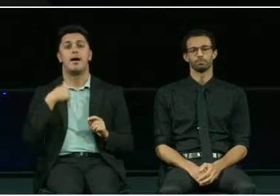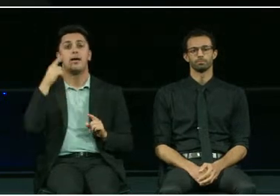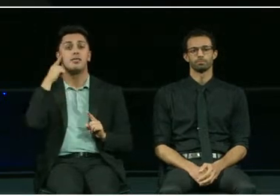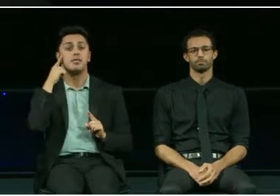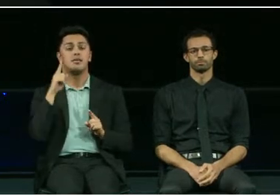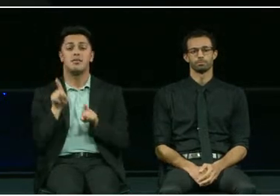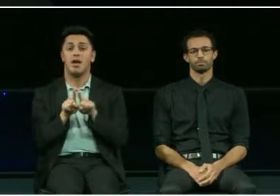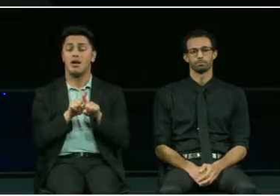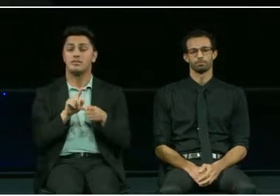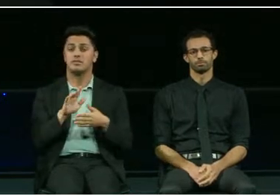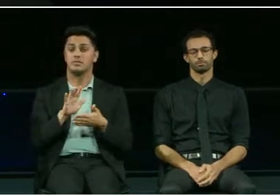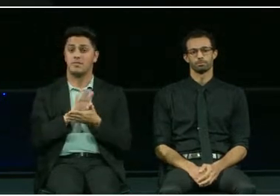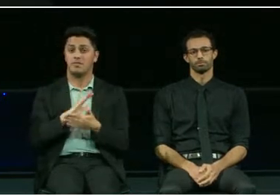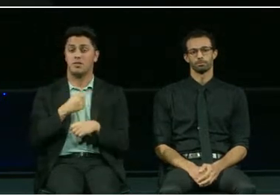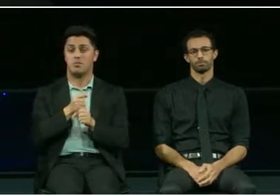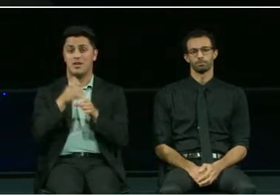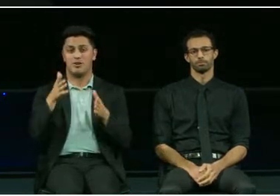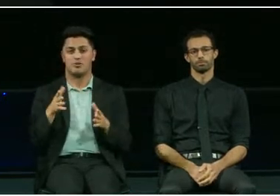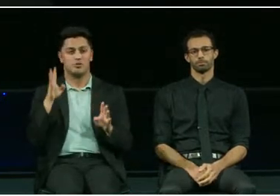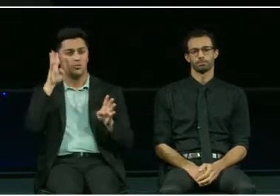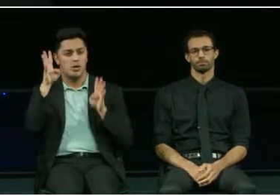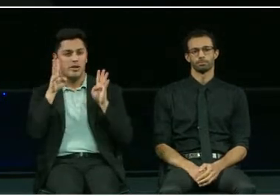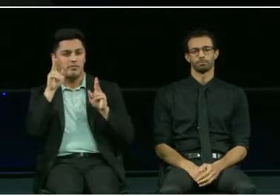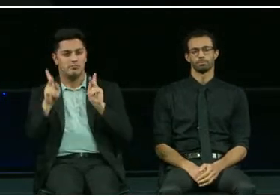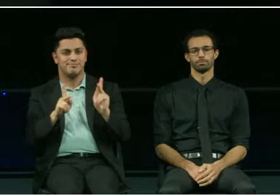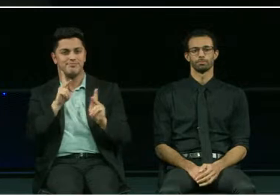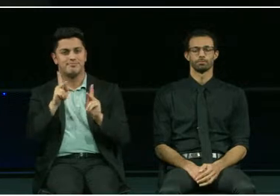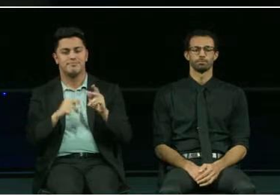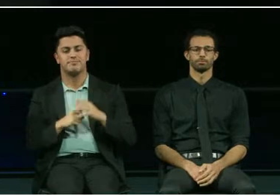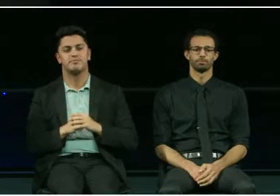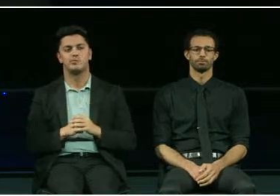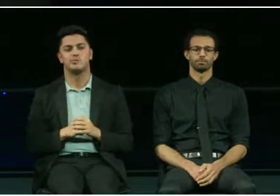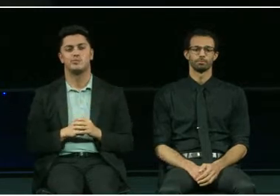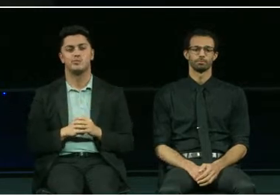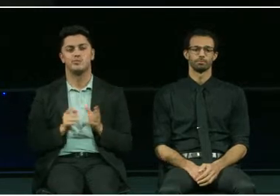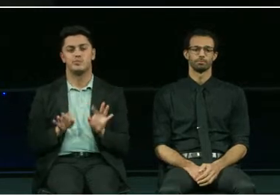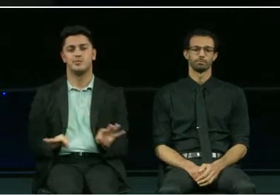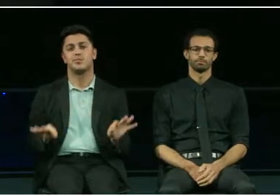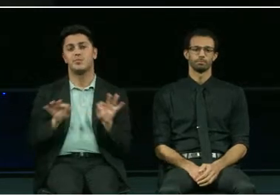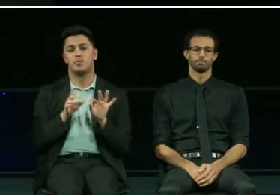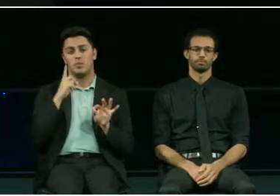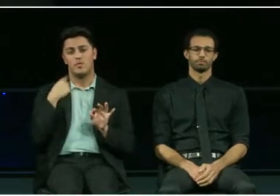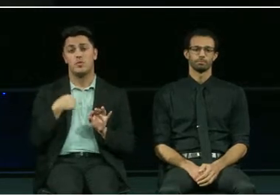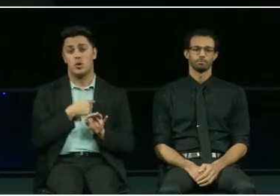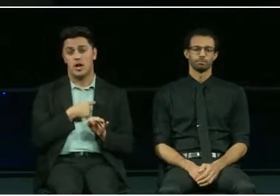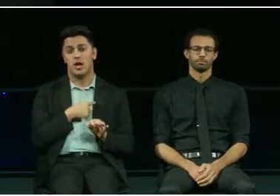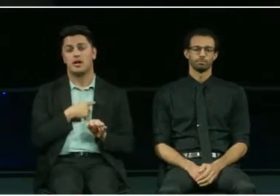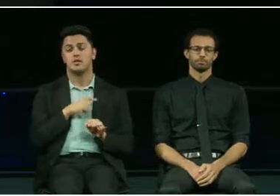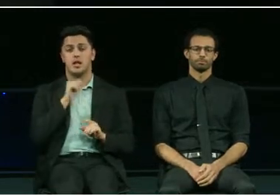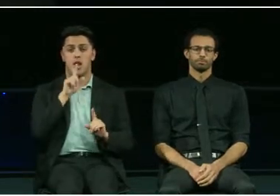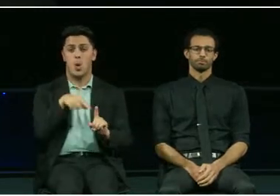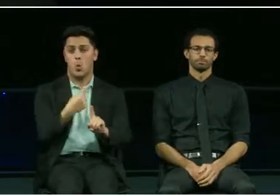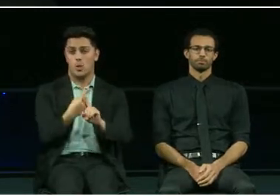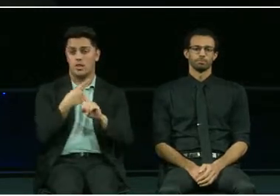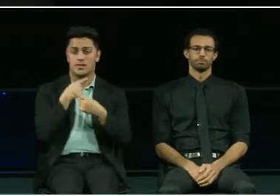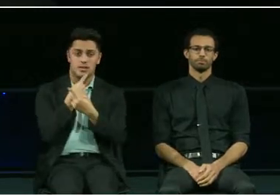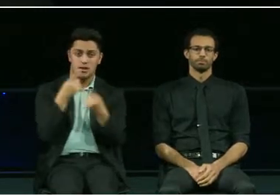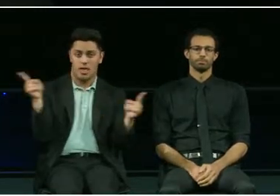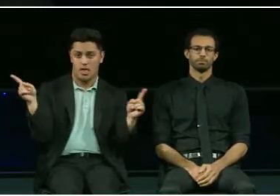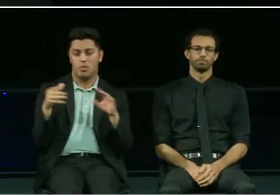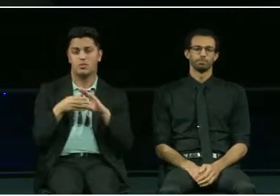as filmmakers, as creatives, what is important for us is to not only tell the story,